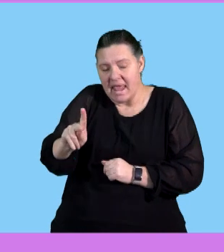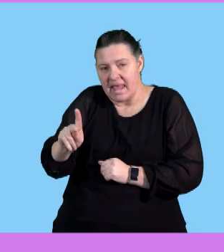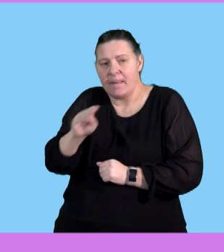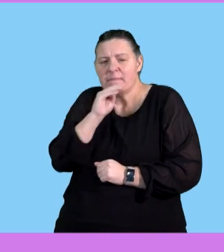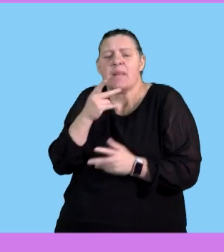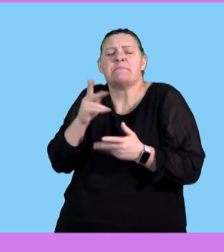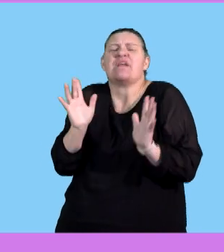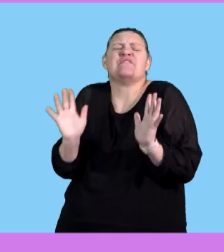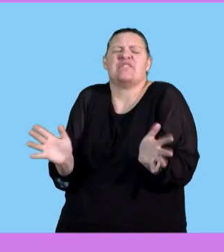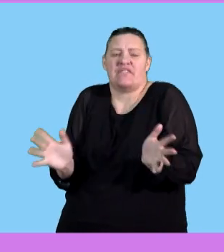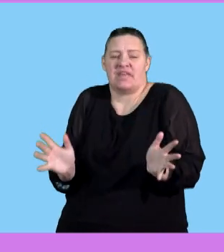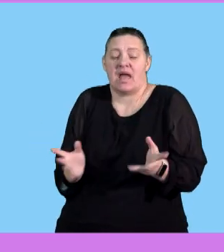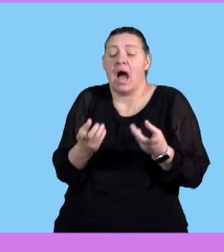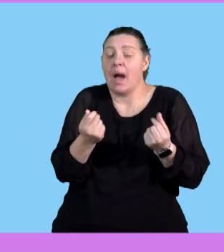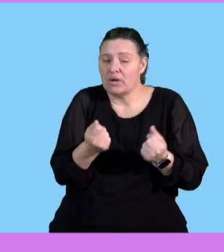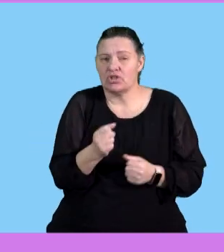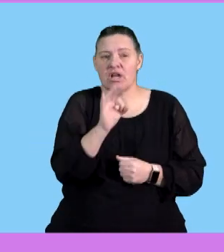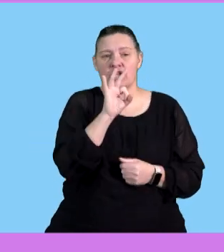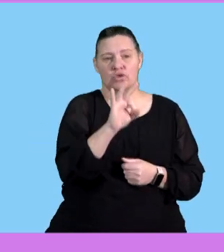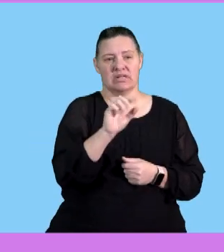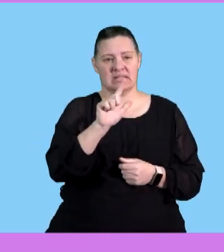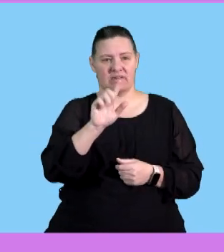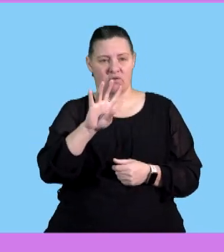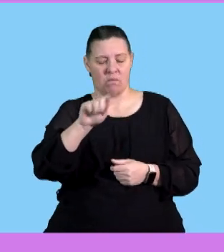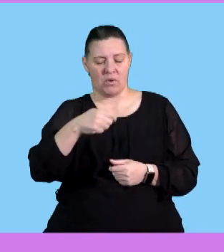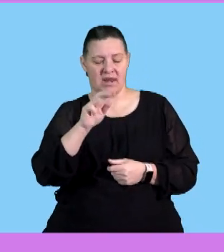meaning he has already paid this amount of